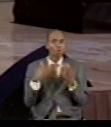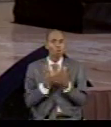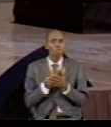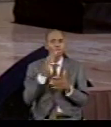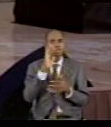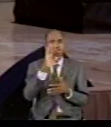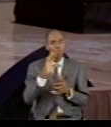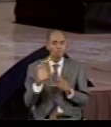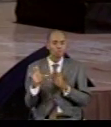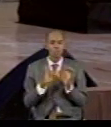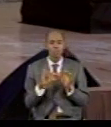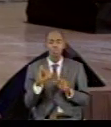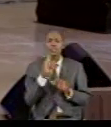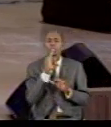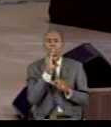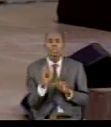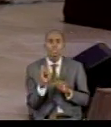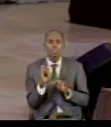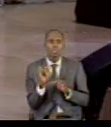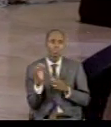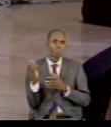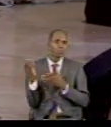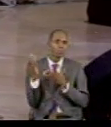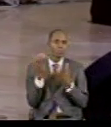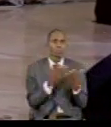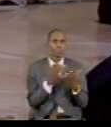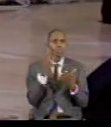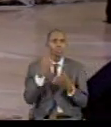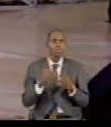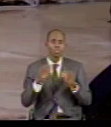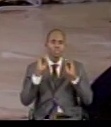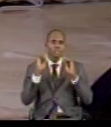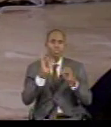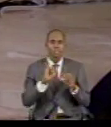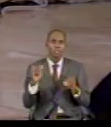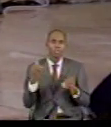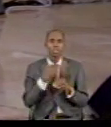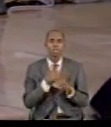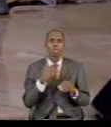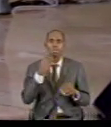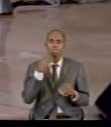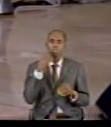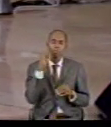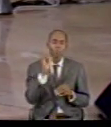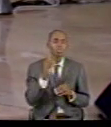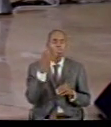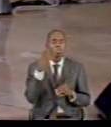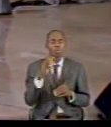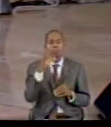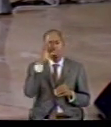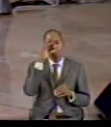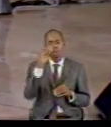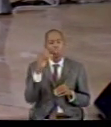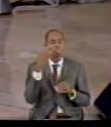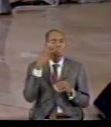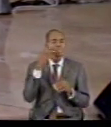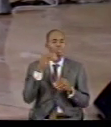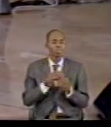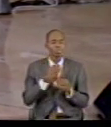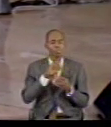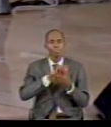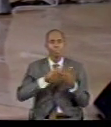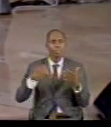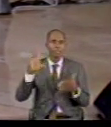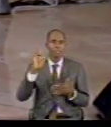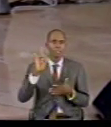passing on the doctrines and the teachings and commandments of men. In verse 8,